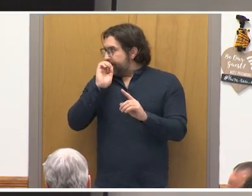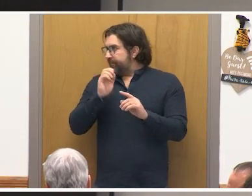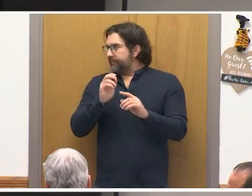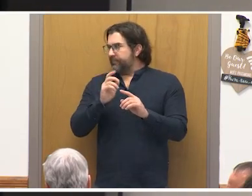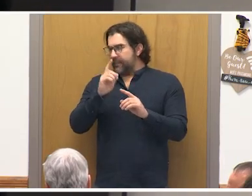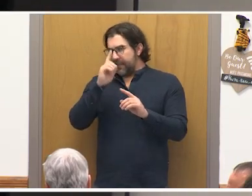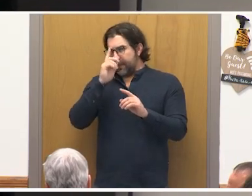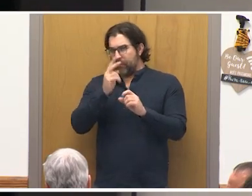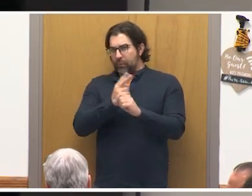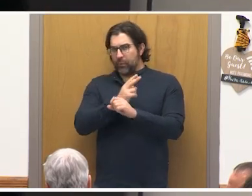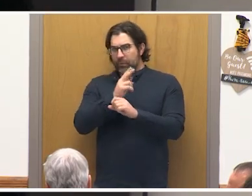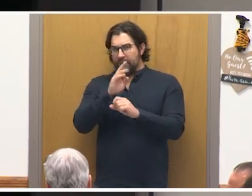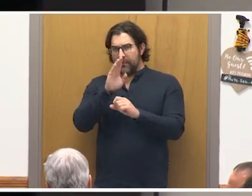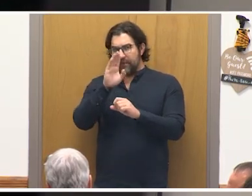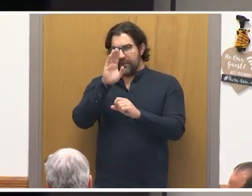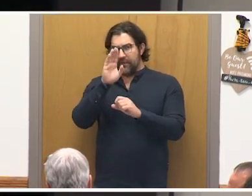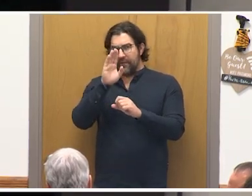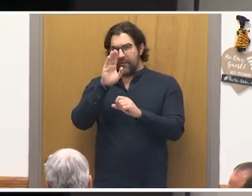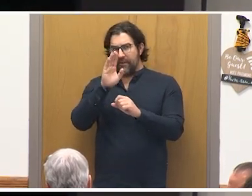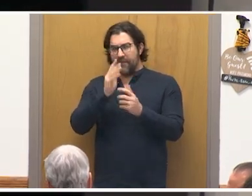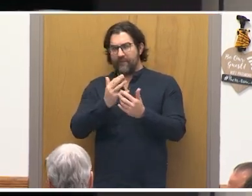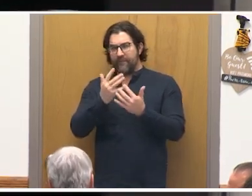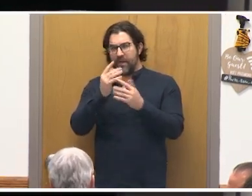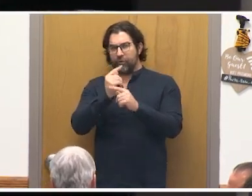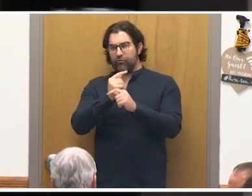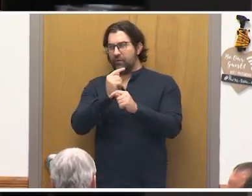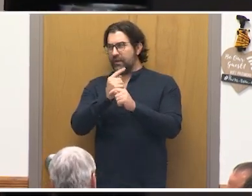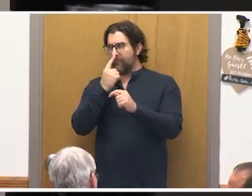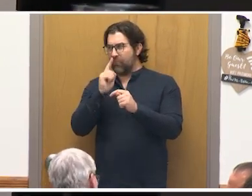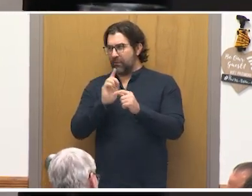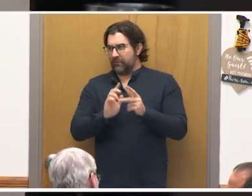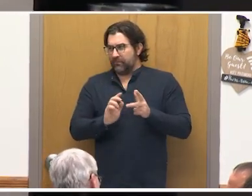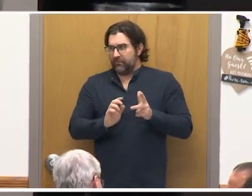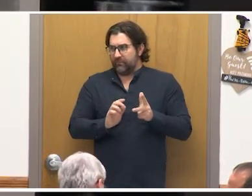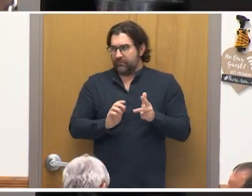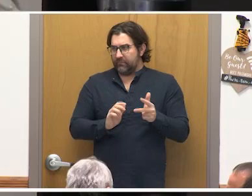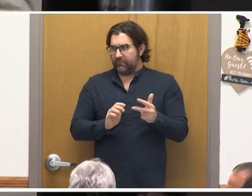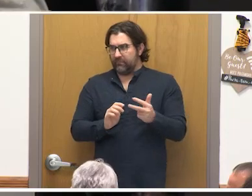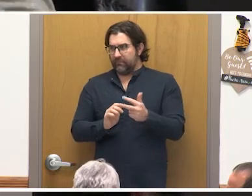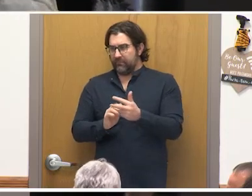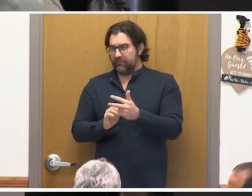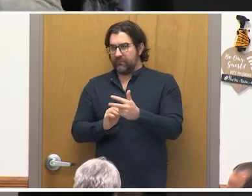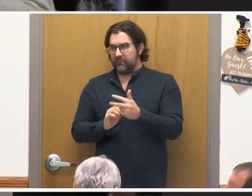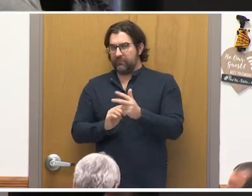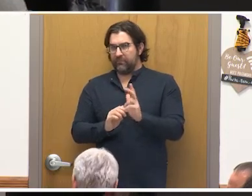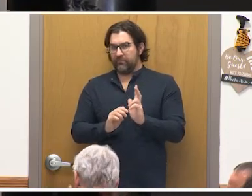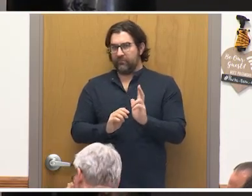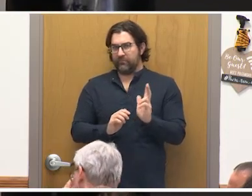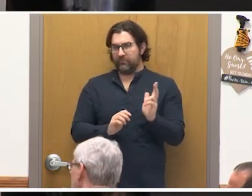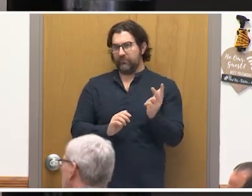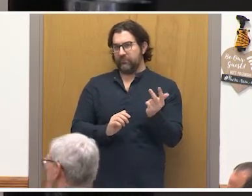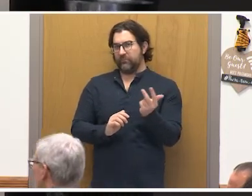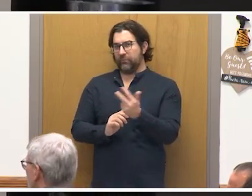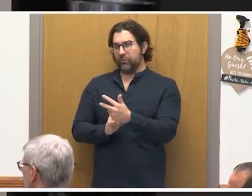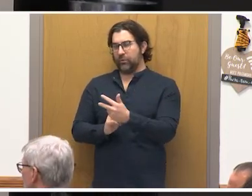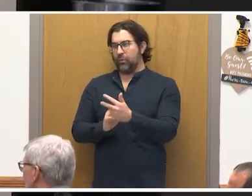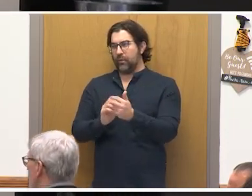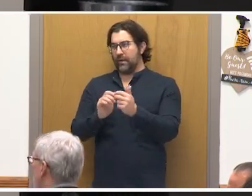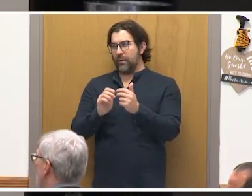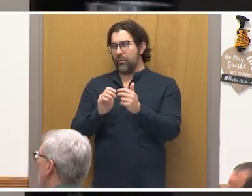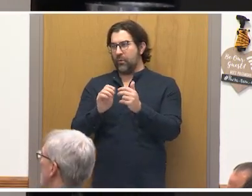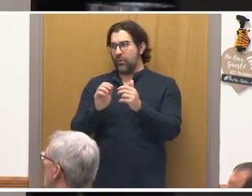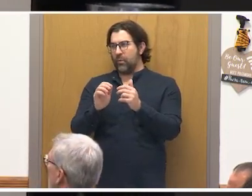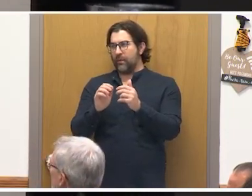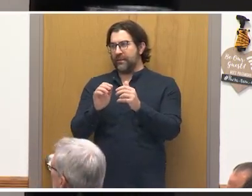truck for the turning radius for these. So there is a software that we use that we can plug in